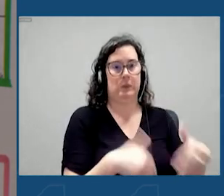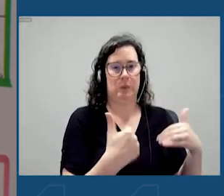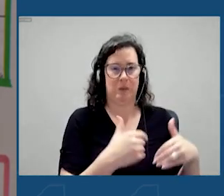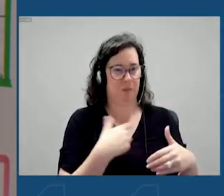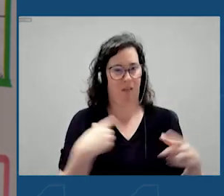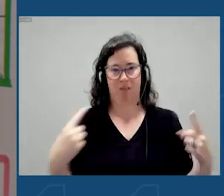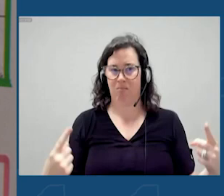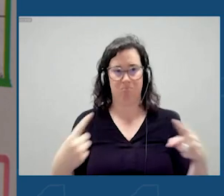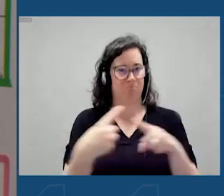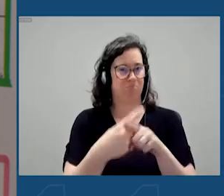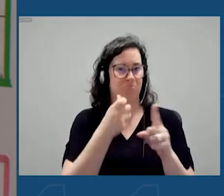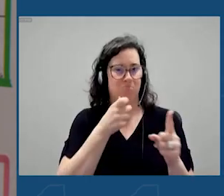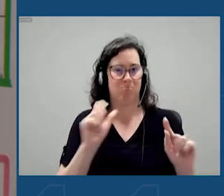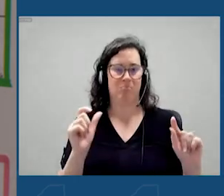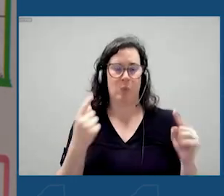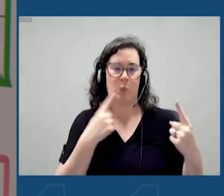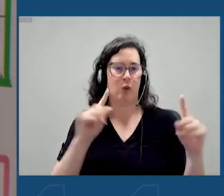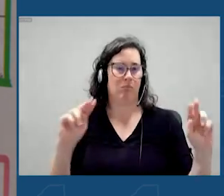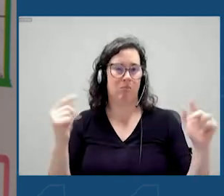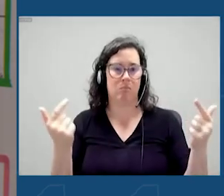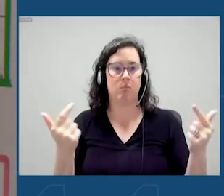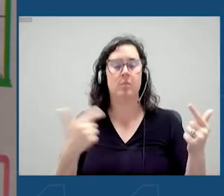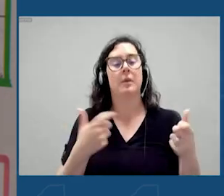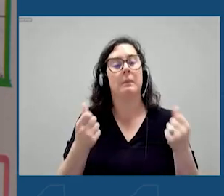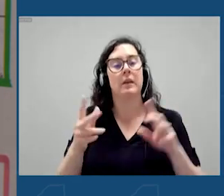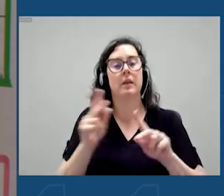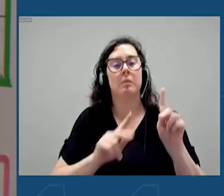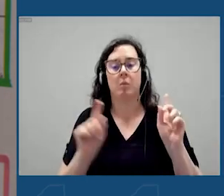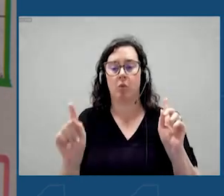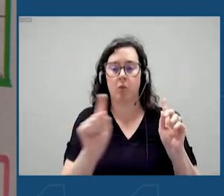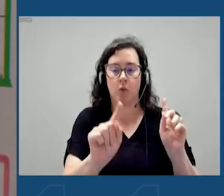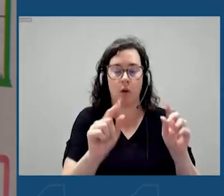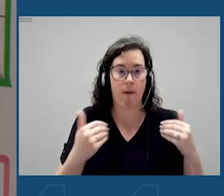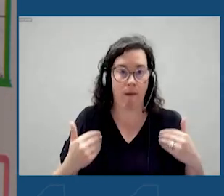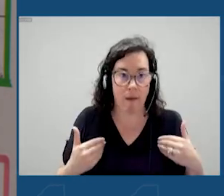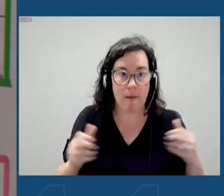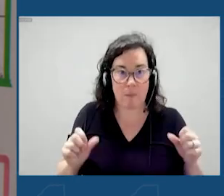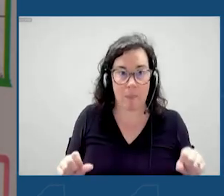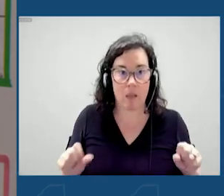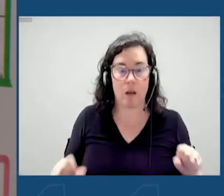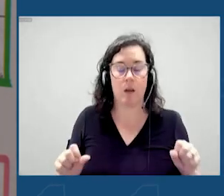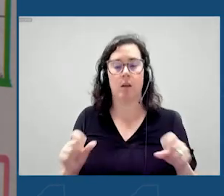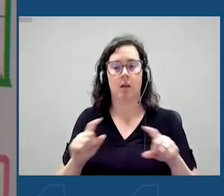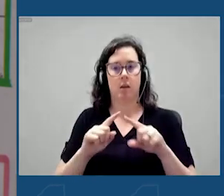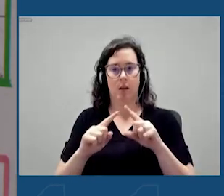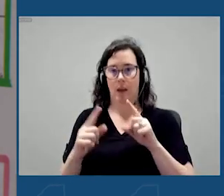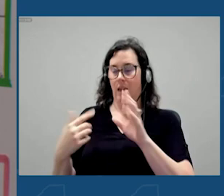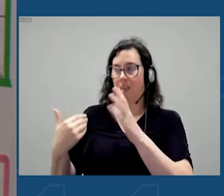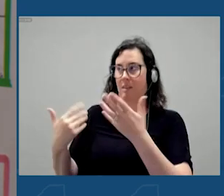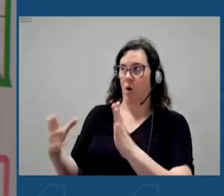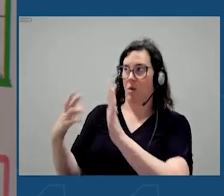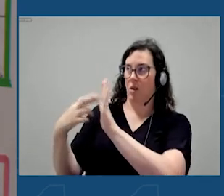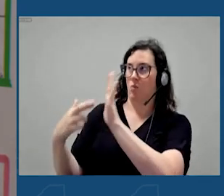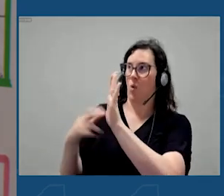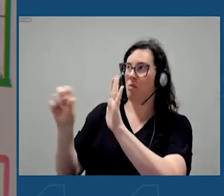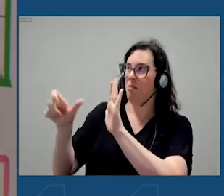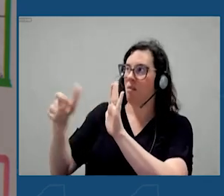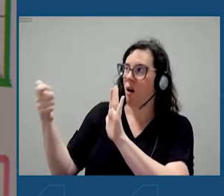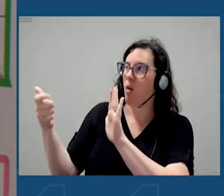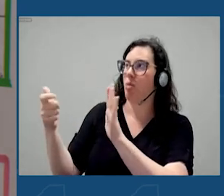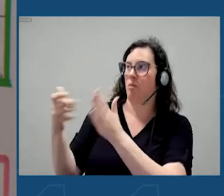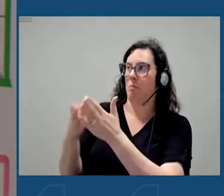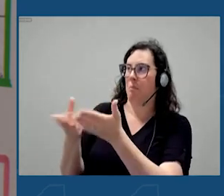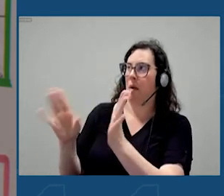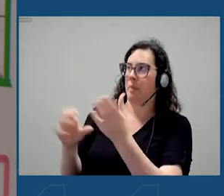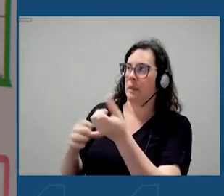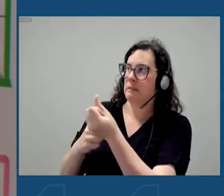either. So for people who are already eligible and have enrolled in different forms of public assistance, we can